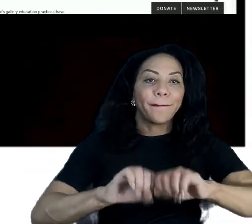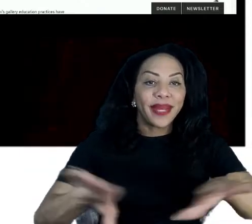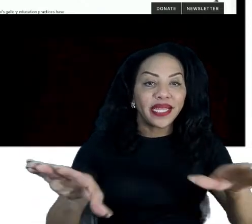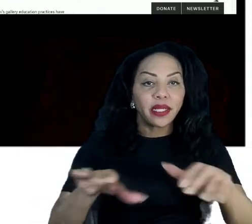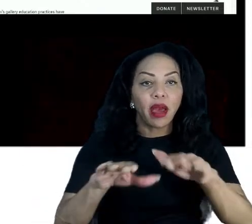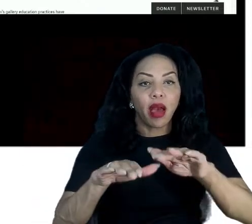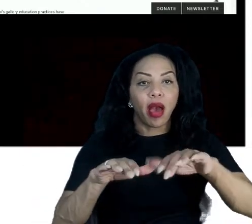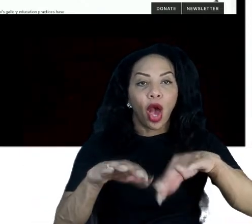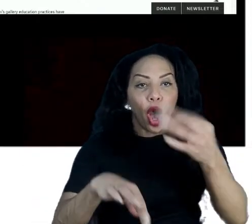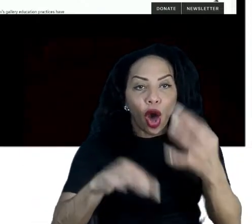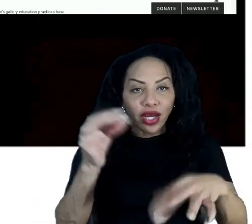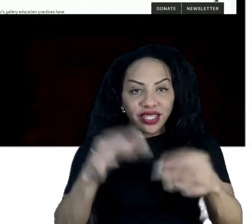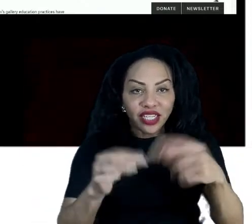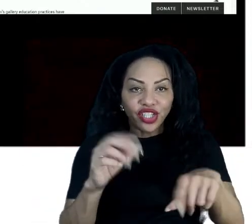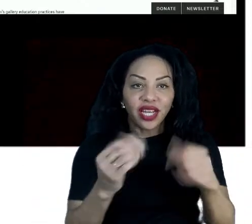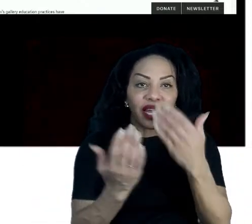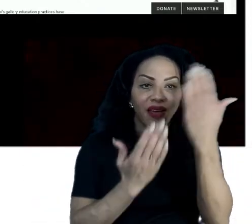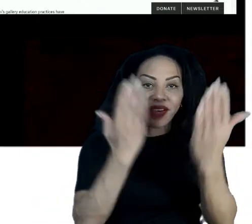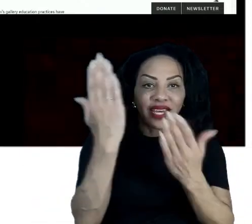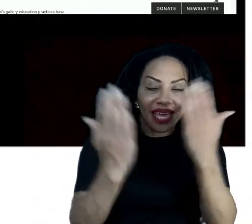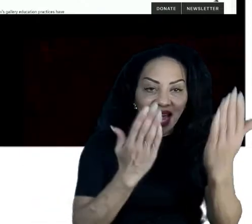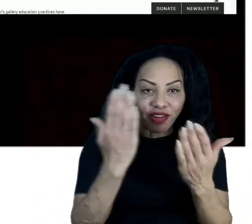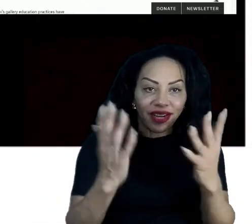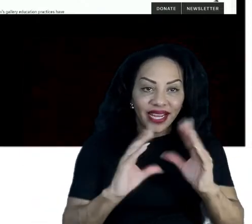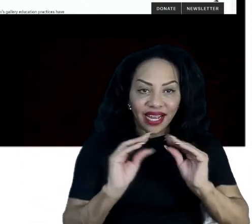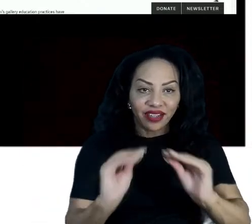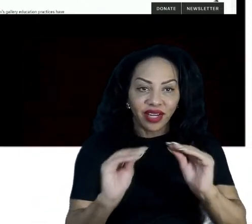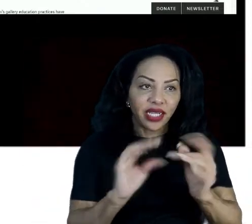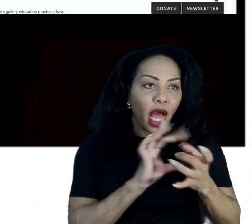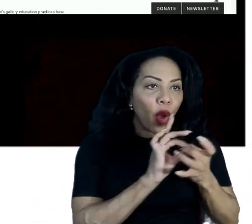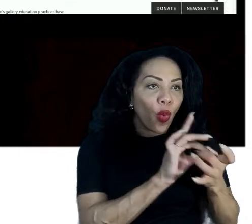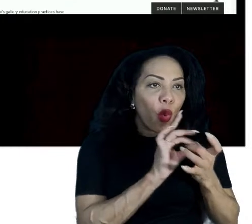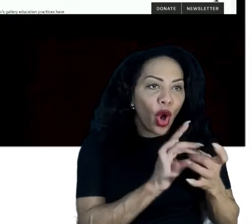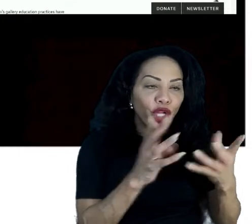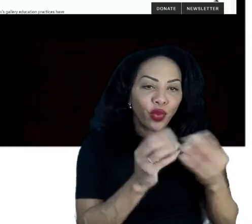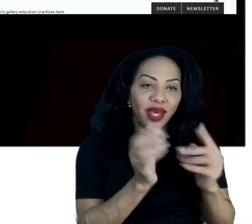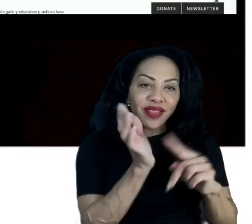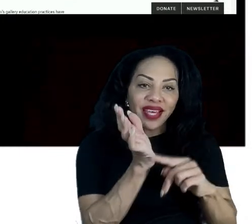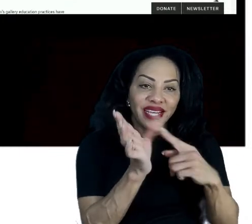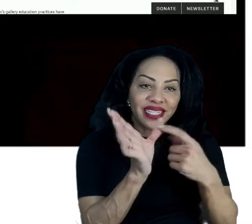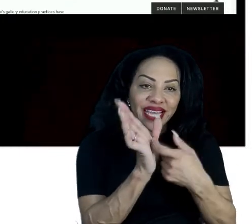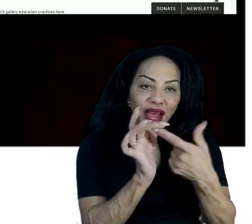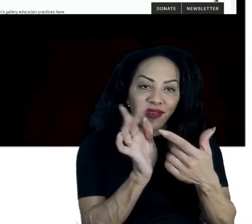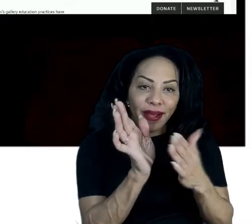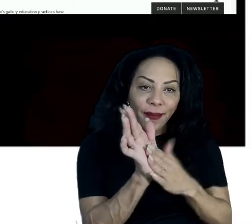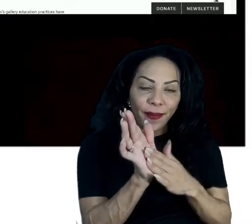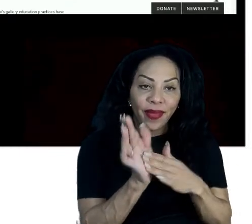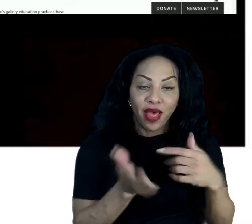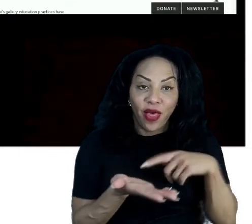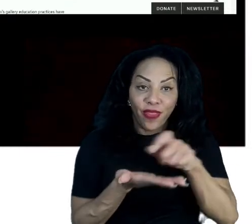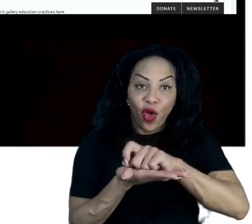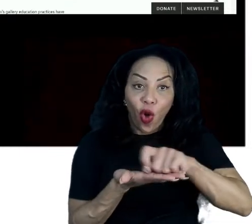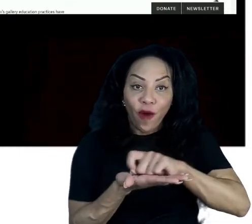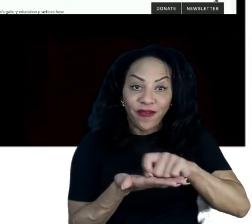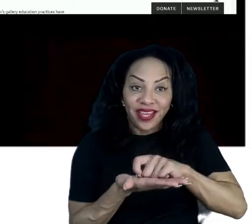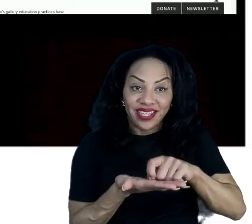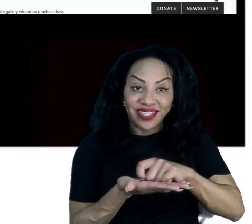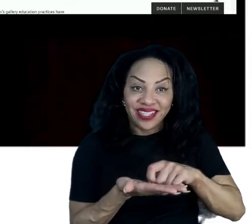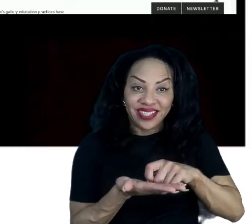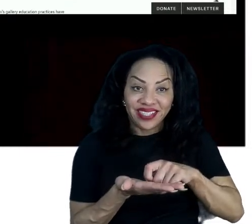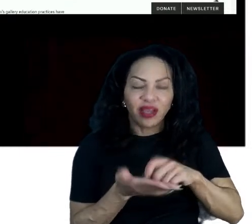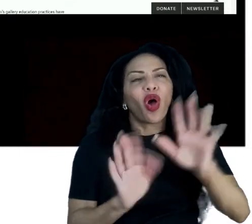worked with Taryn and with Taryn's support, and we transformed the office transformed the dark studio